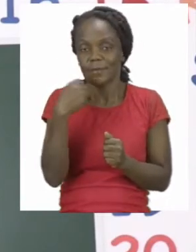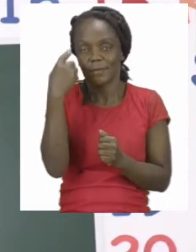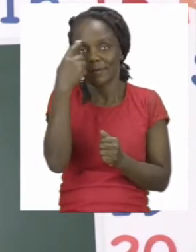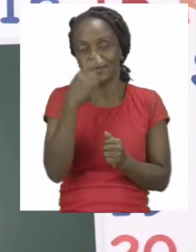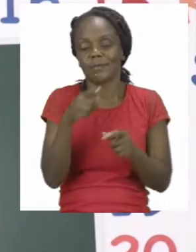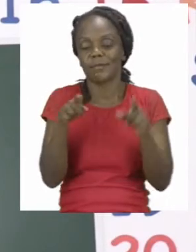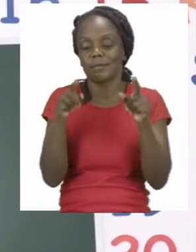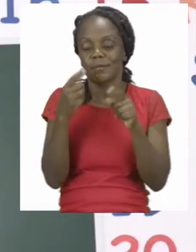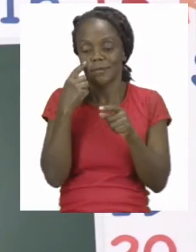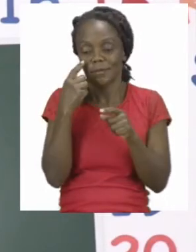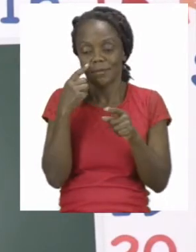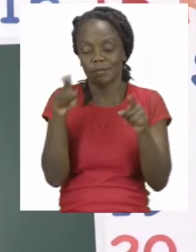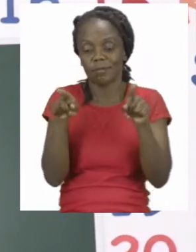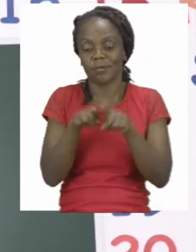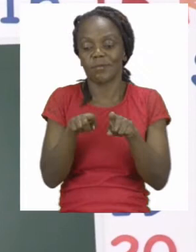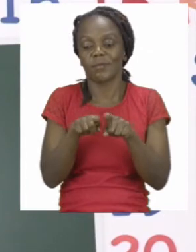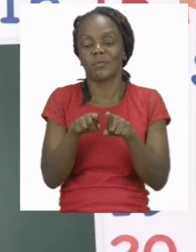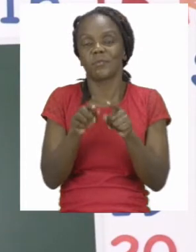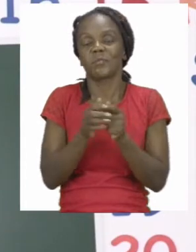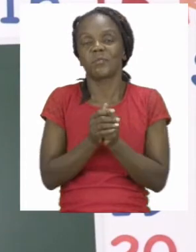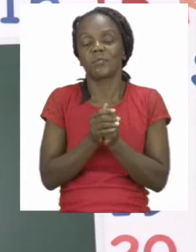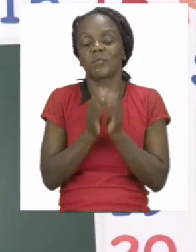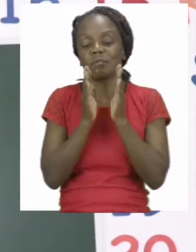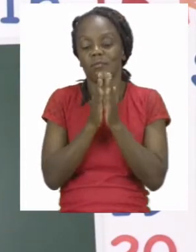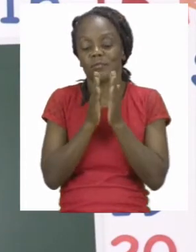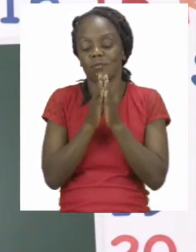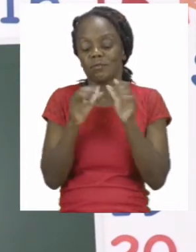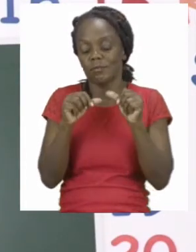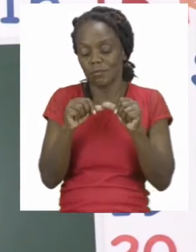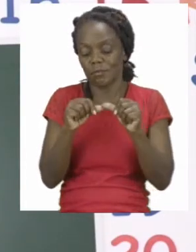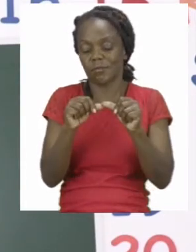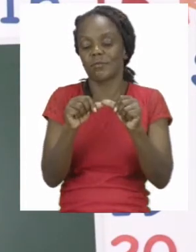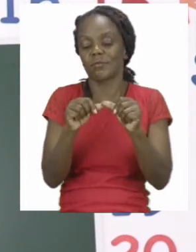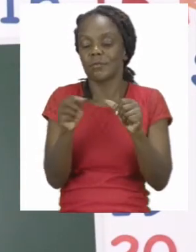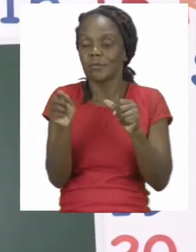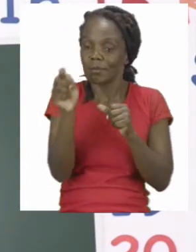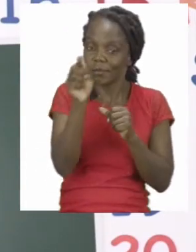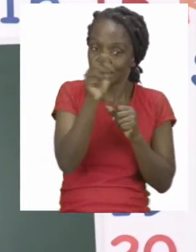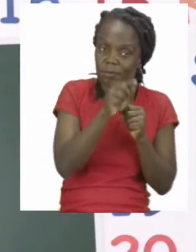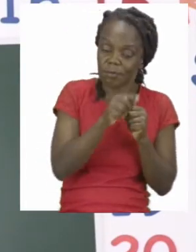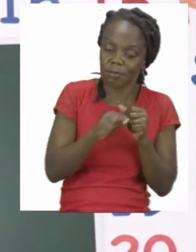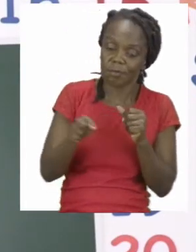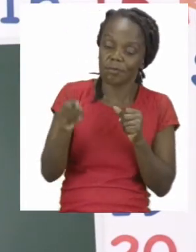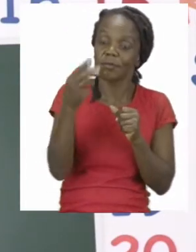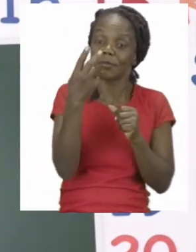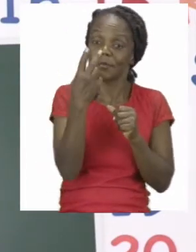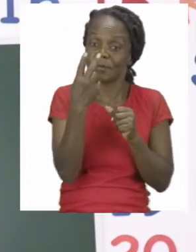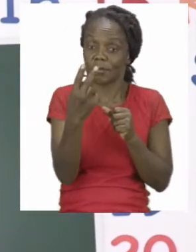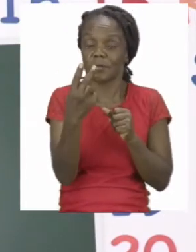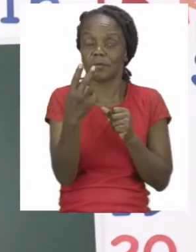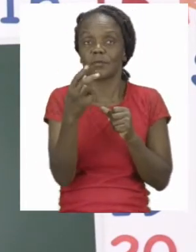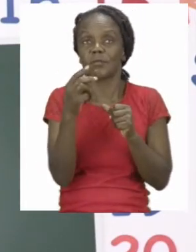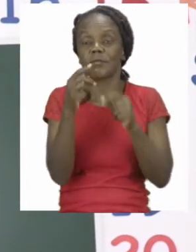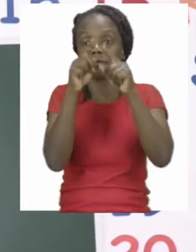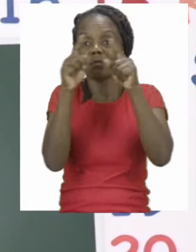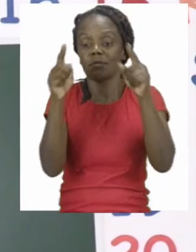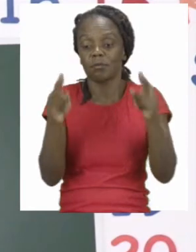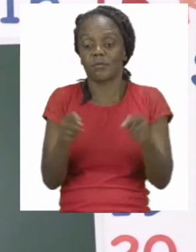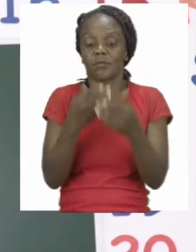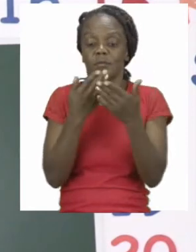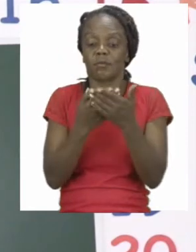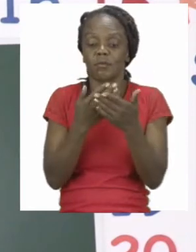same. So I'd like you to please circle the two people who look like they are the same. Take a good look at the